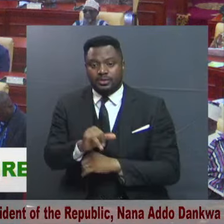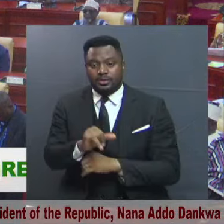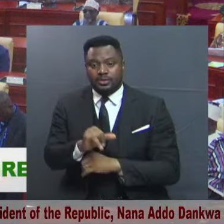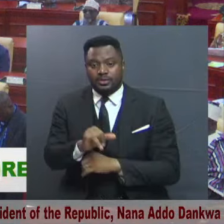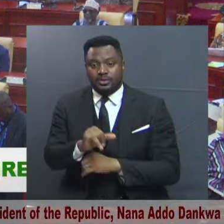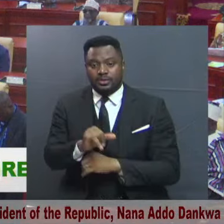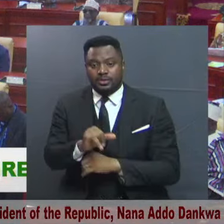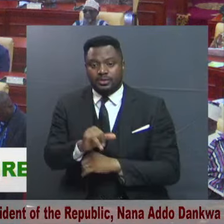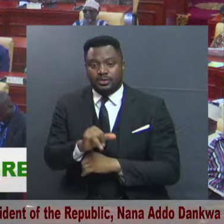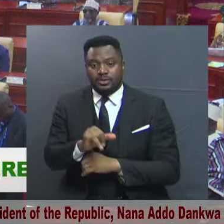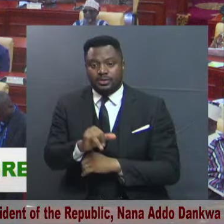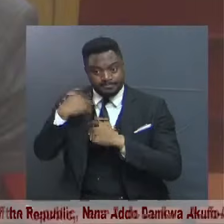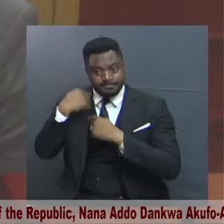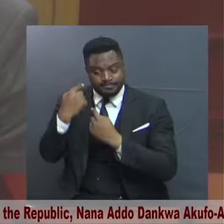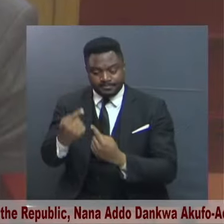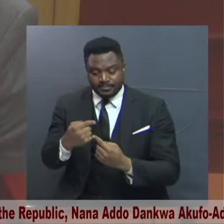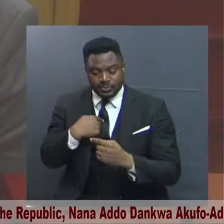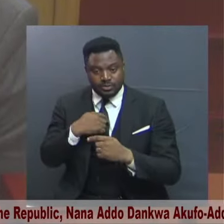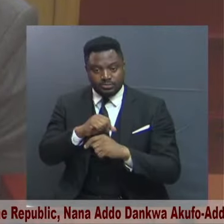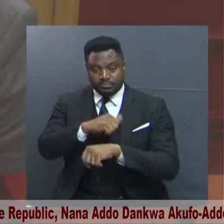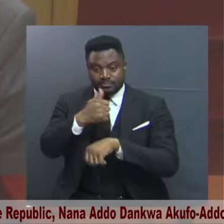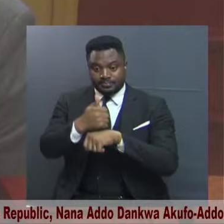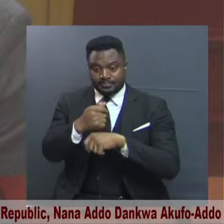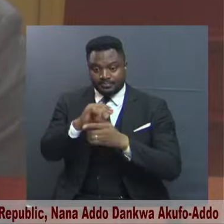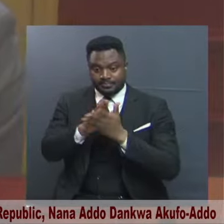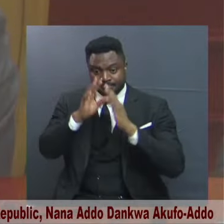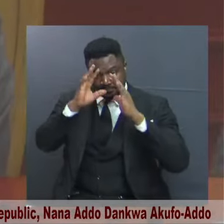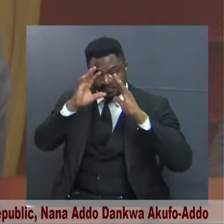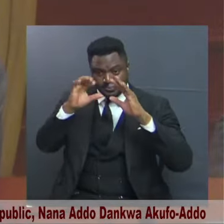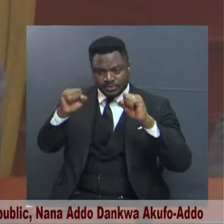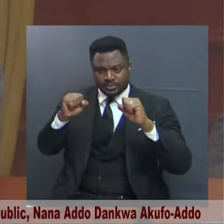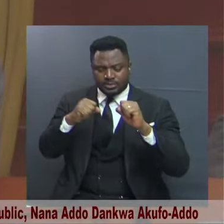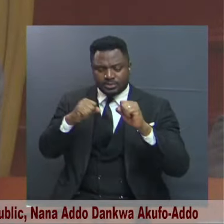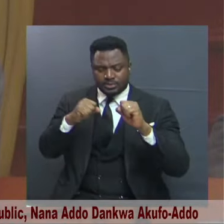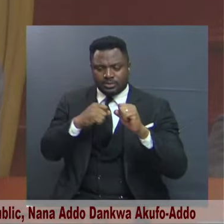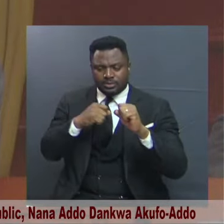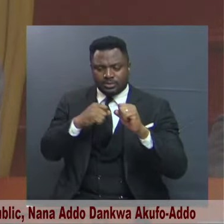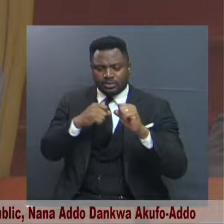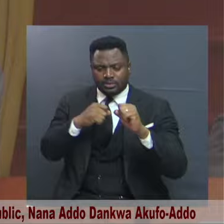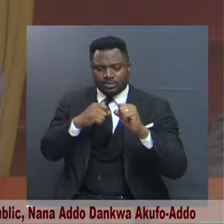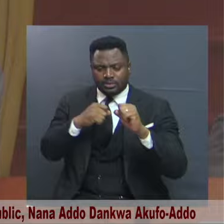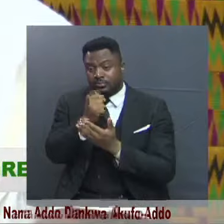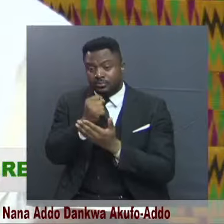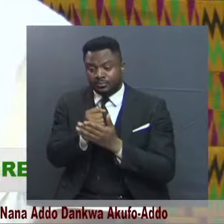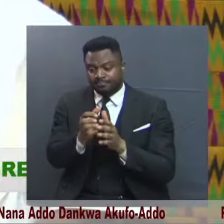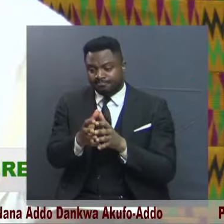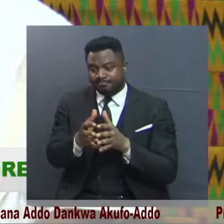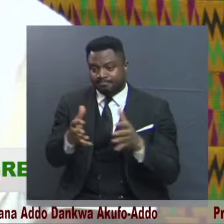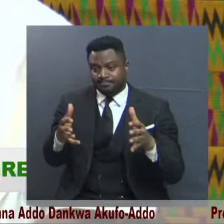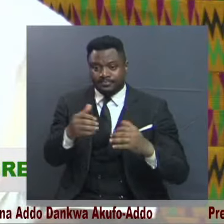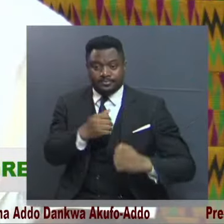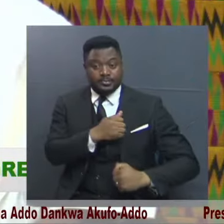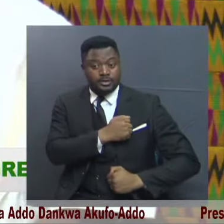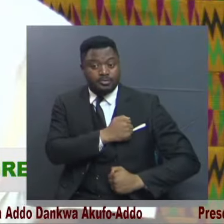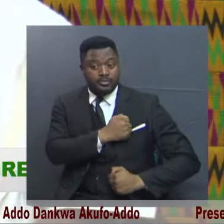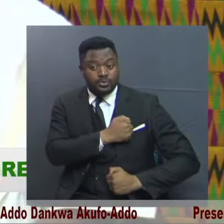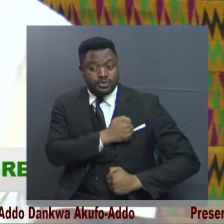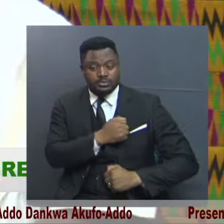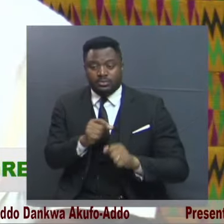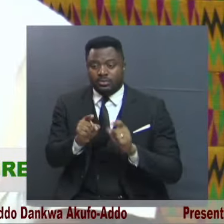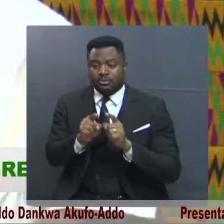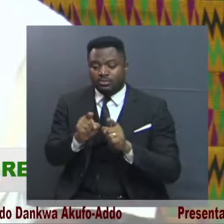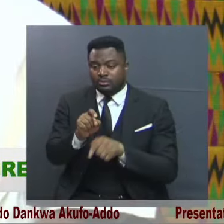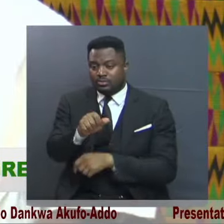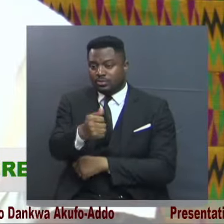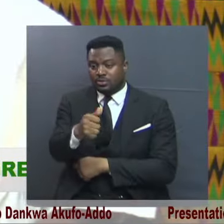that since we came into office we've ensured a significant expansion of the Armed Forces and all the